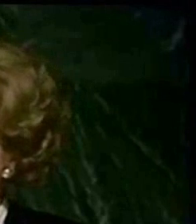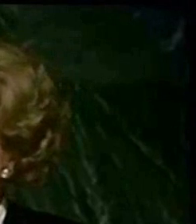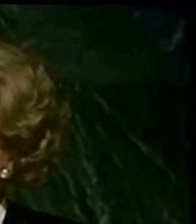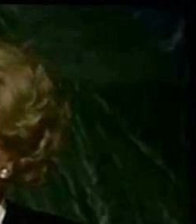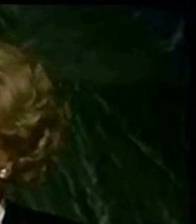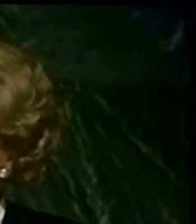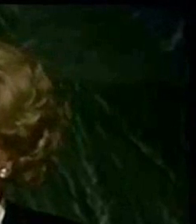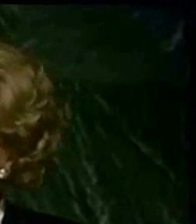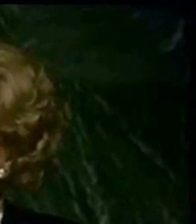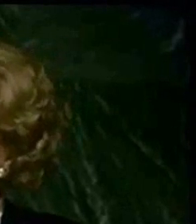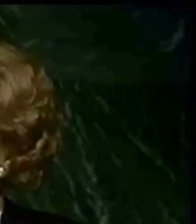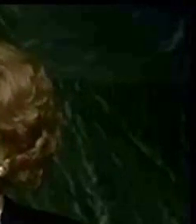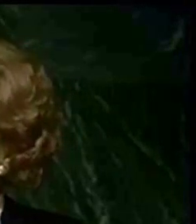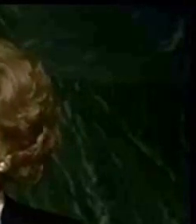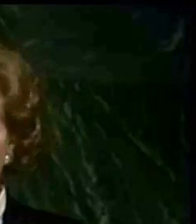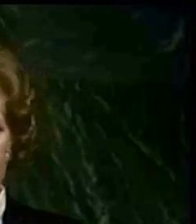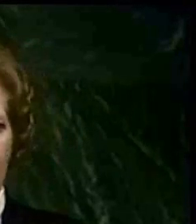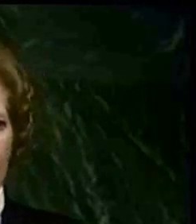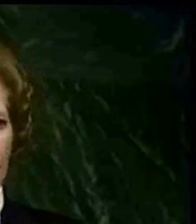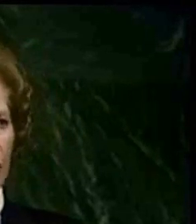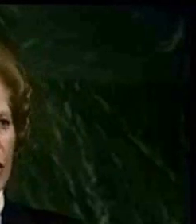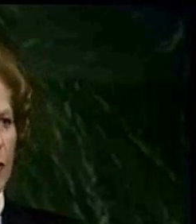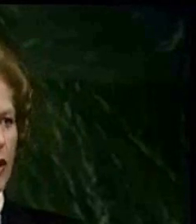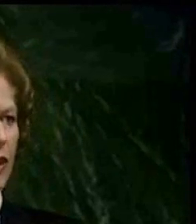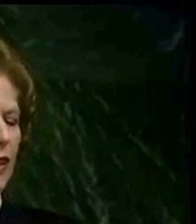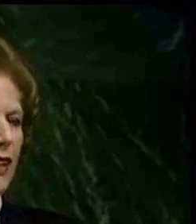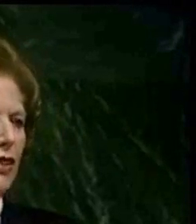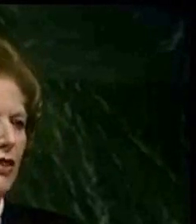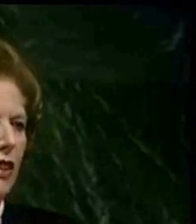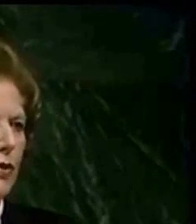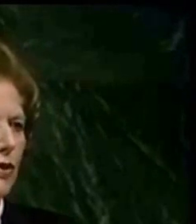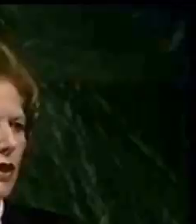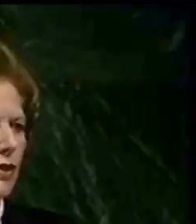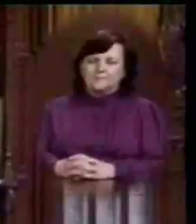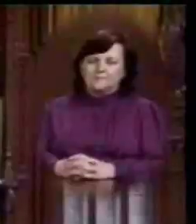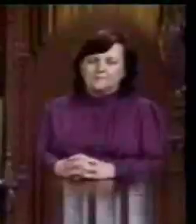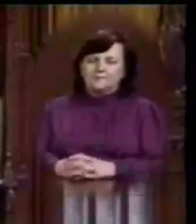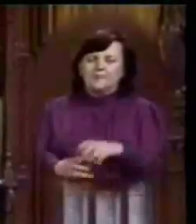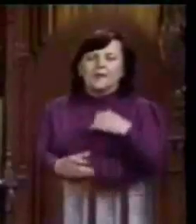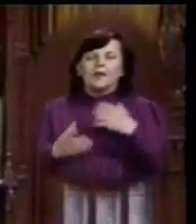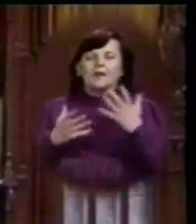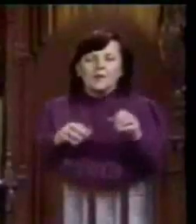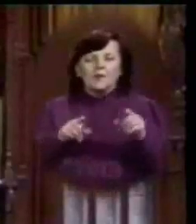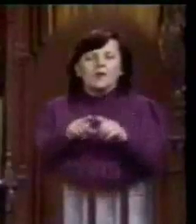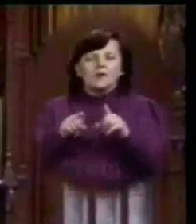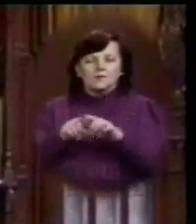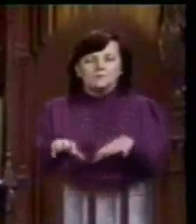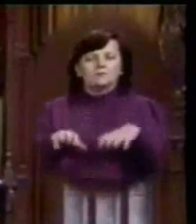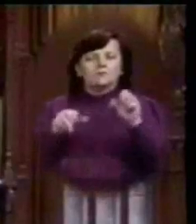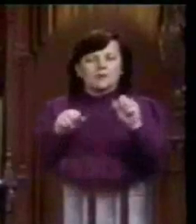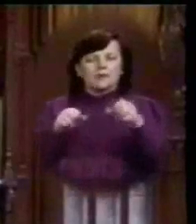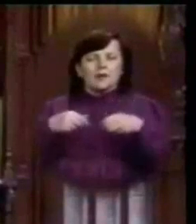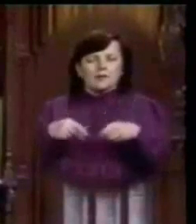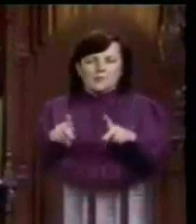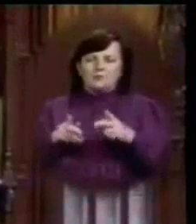grounds. In opposition, they pretended never happened. The Right Honourable Gentleman attacks us on monetary